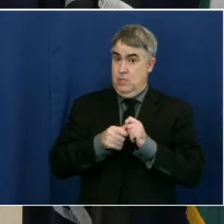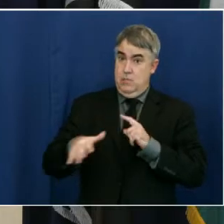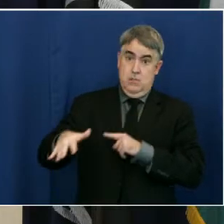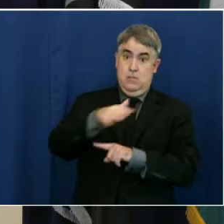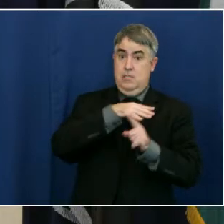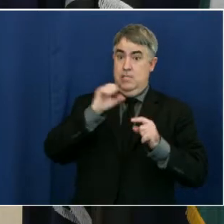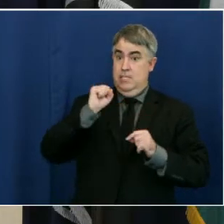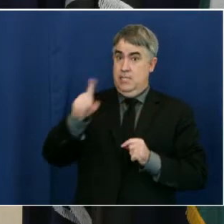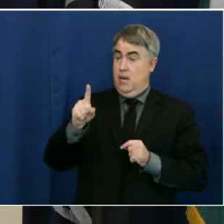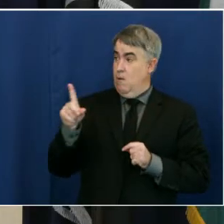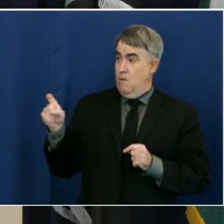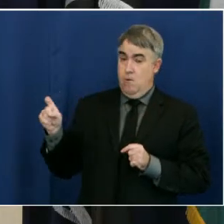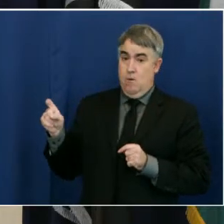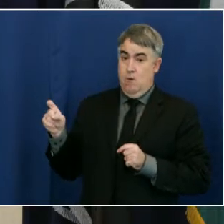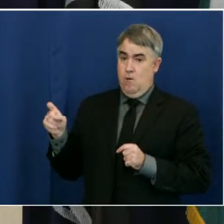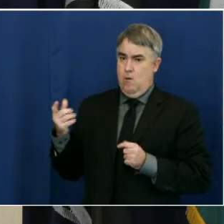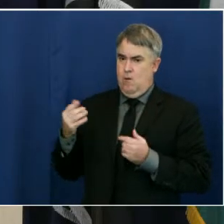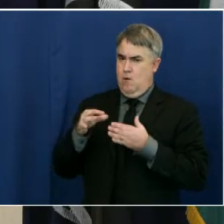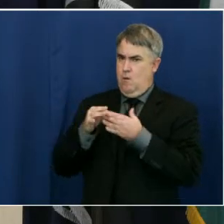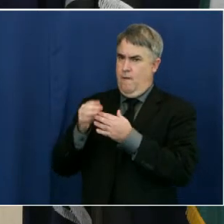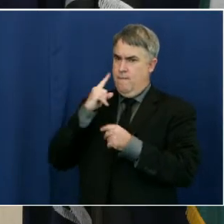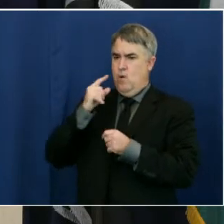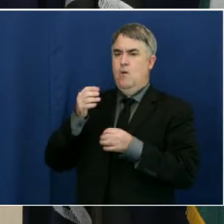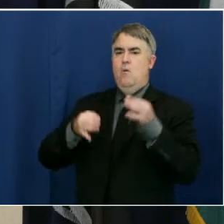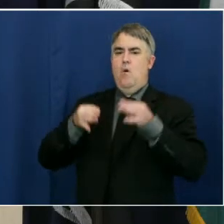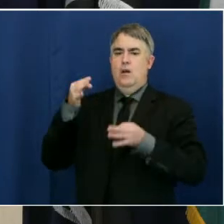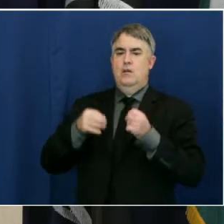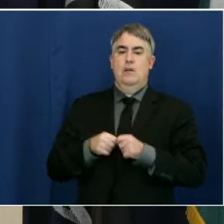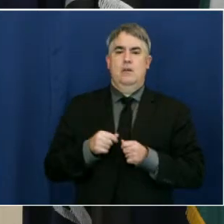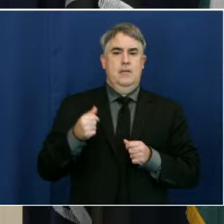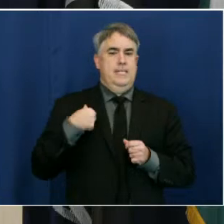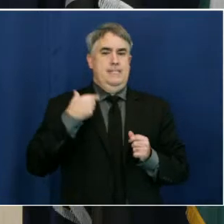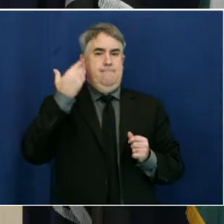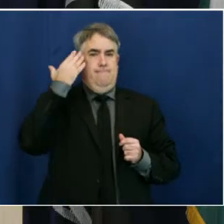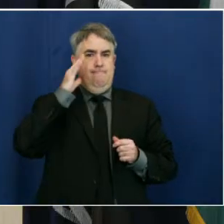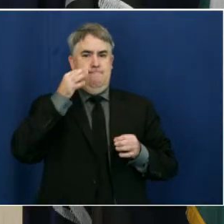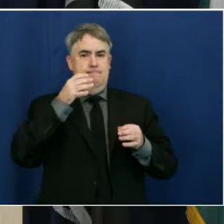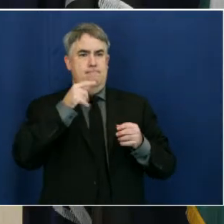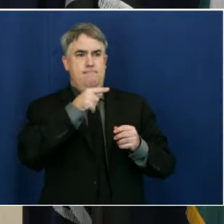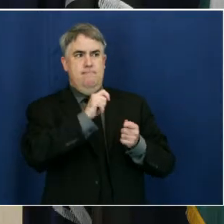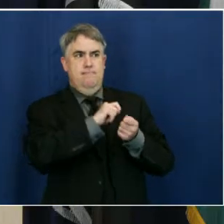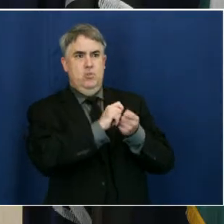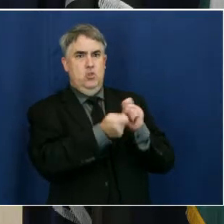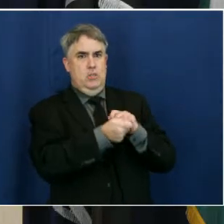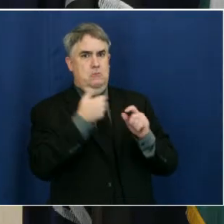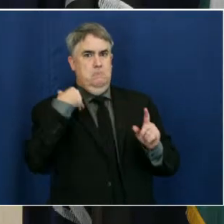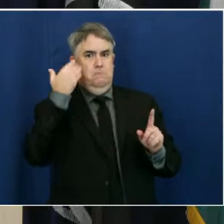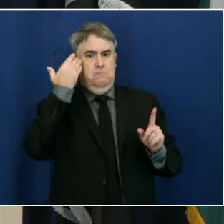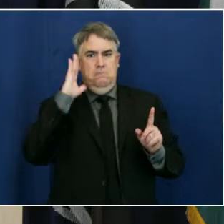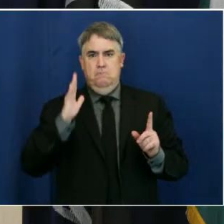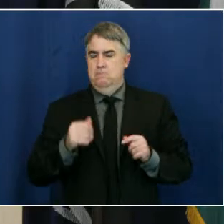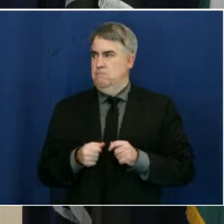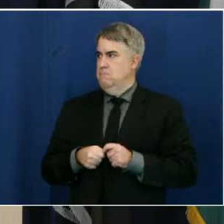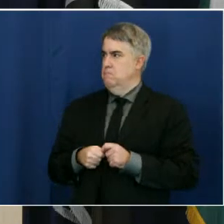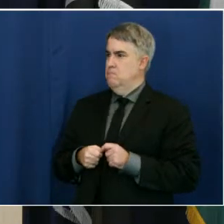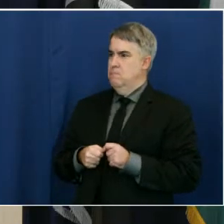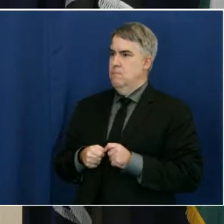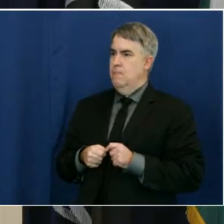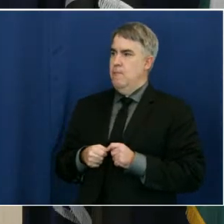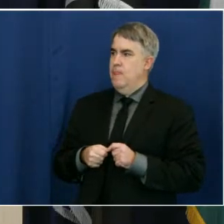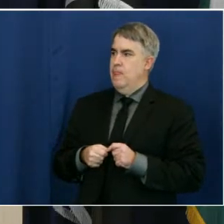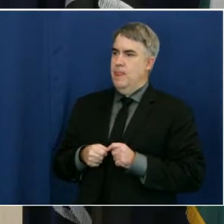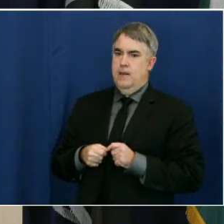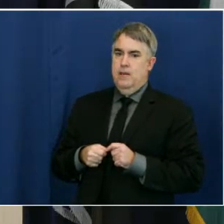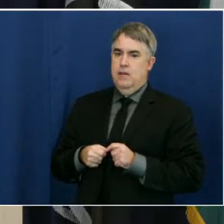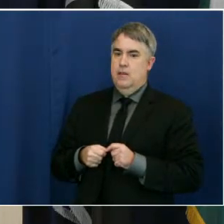change? What guidance have we given? We were not aware of the change, and because we were not aware, we did not weigh in on it. Next question.